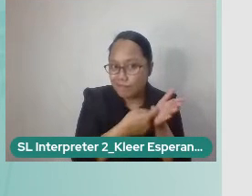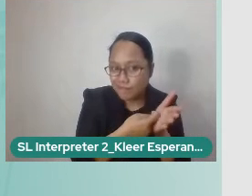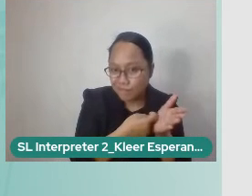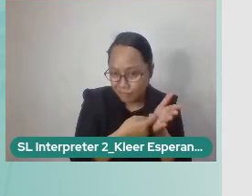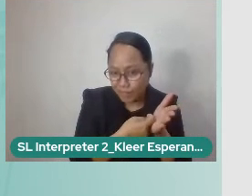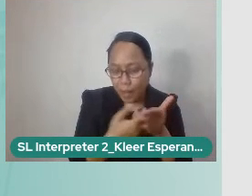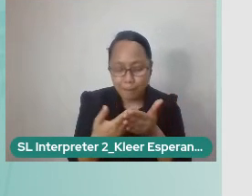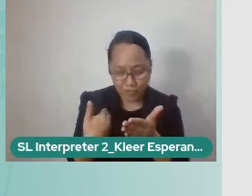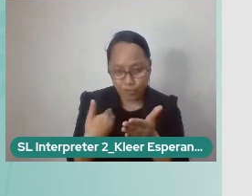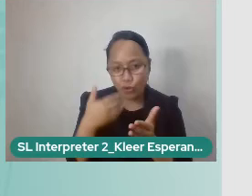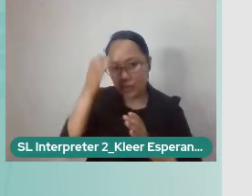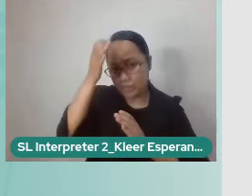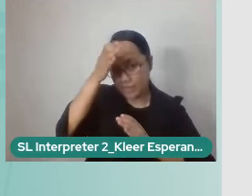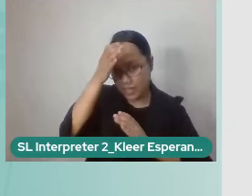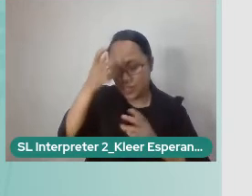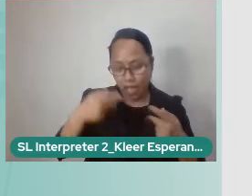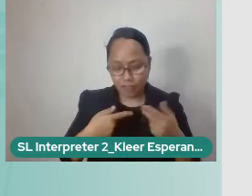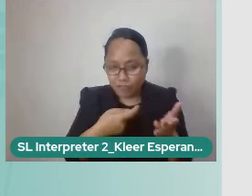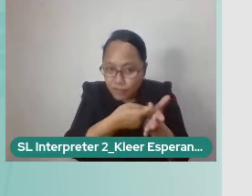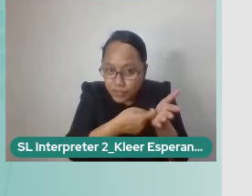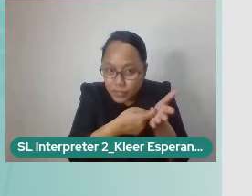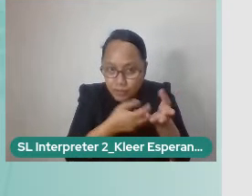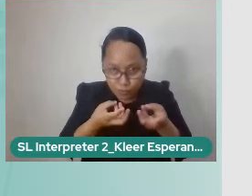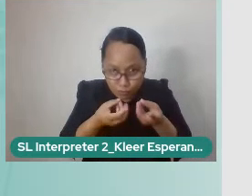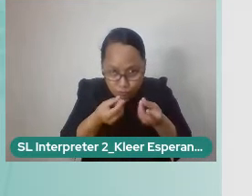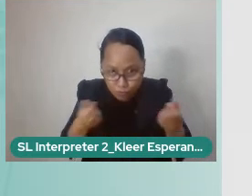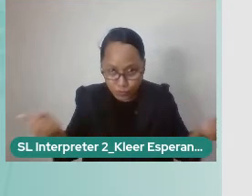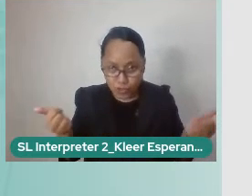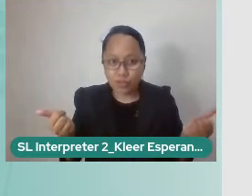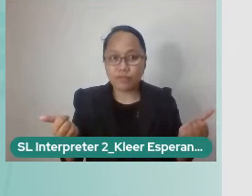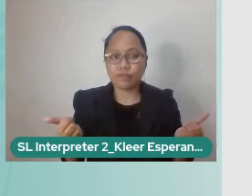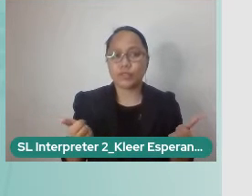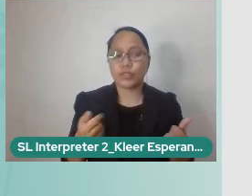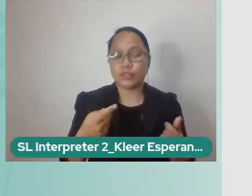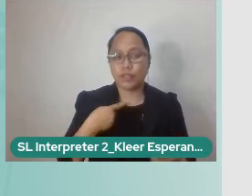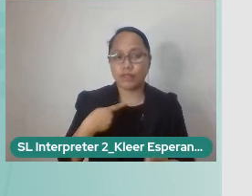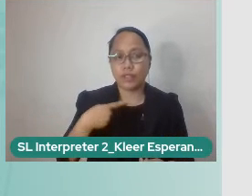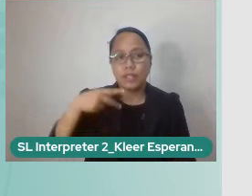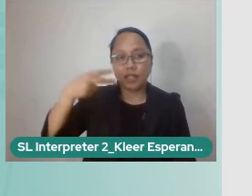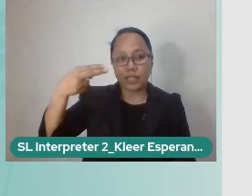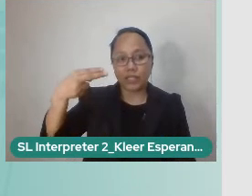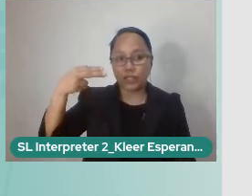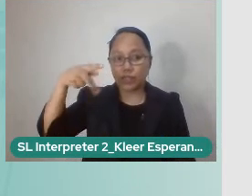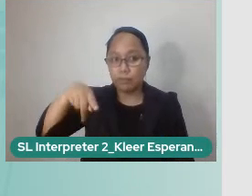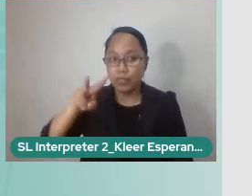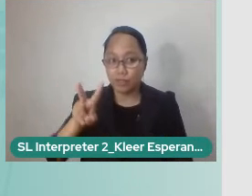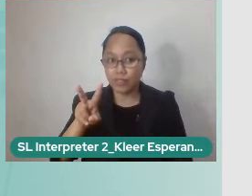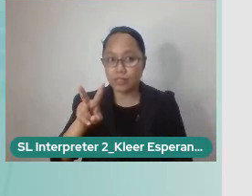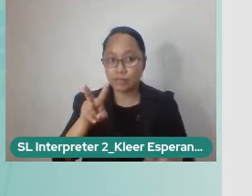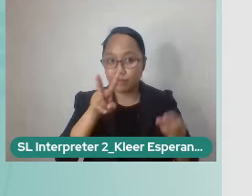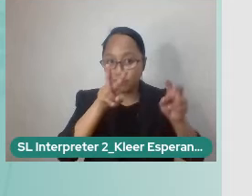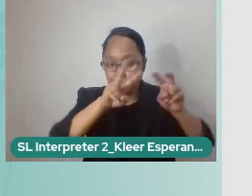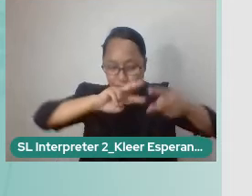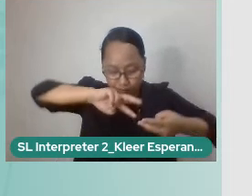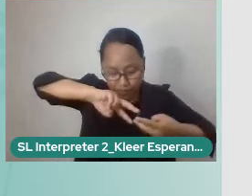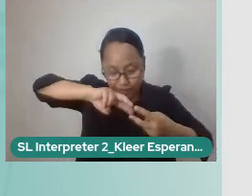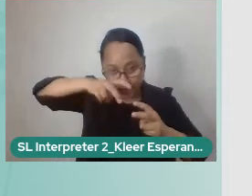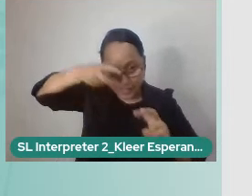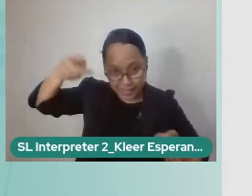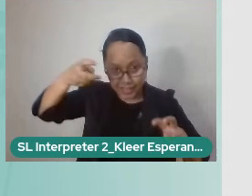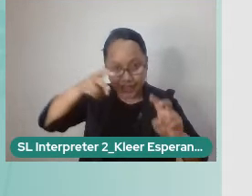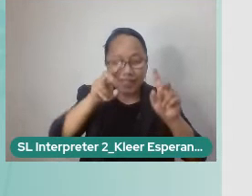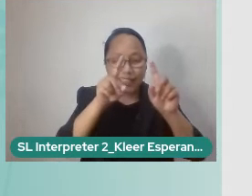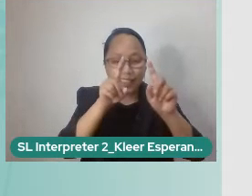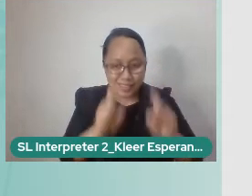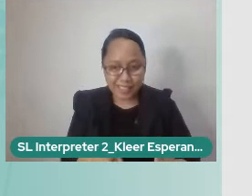to the WHO 2021 cervical screening guidelines in a minute, but in the meantime, I wanted to just present some of the